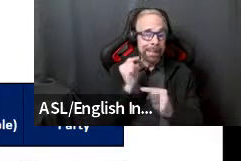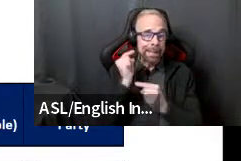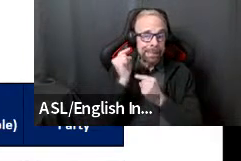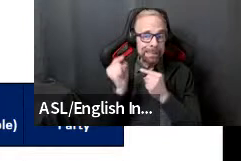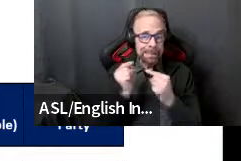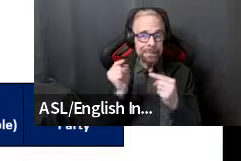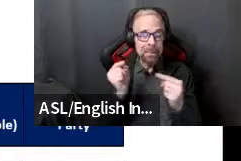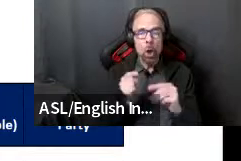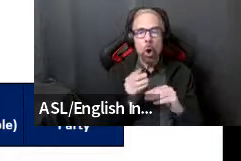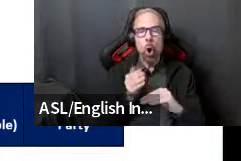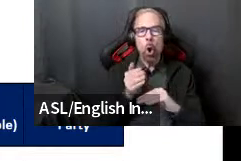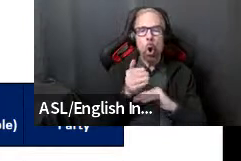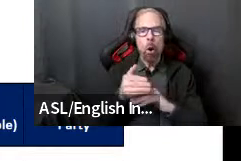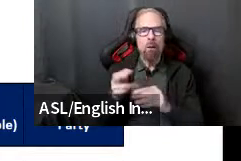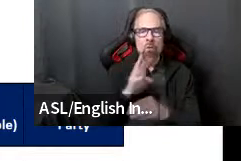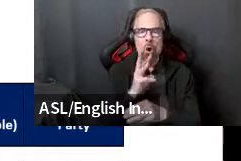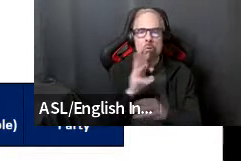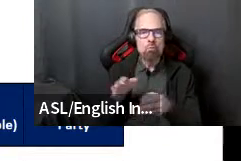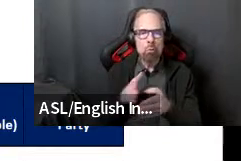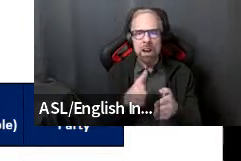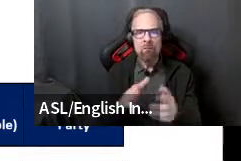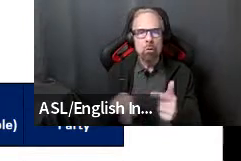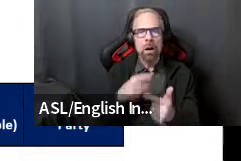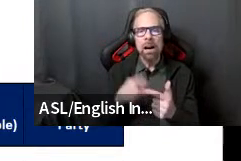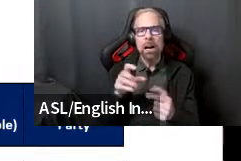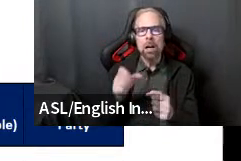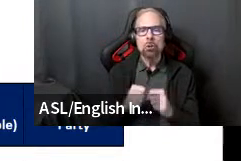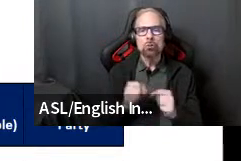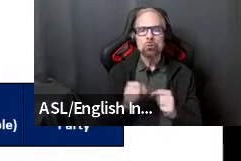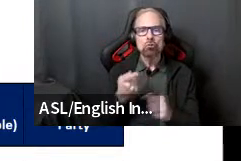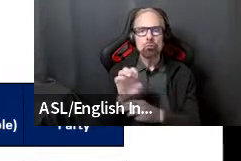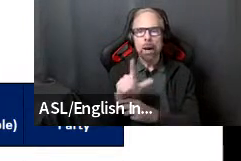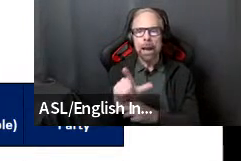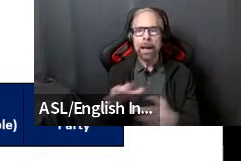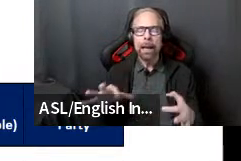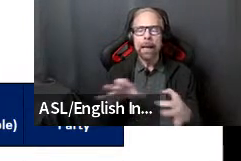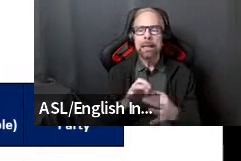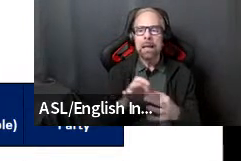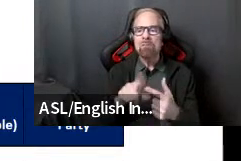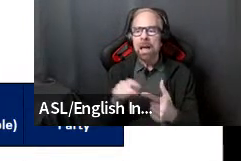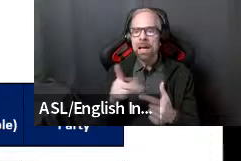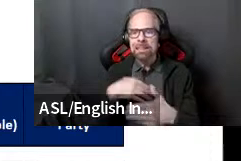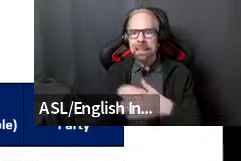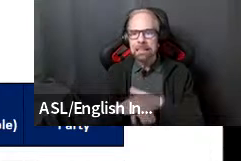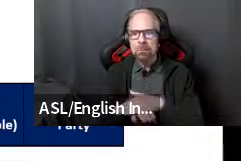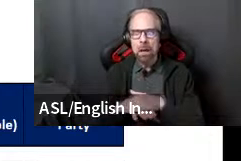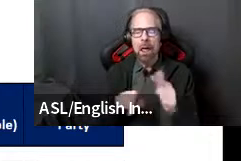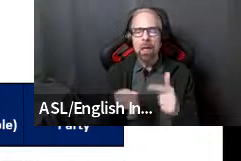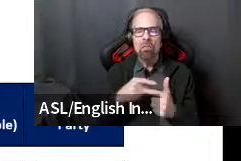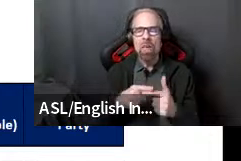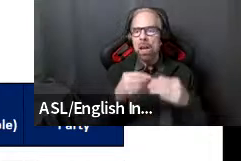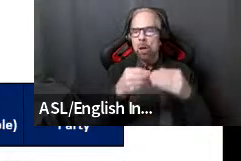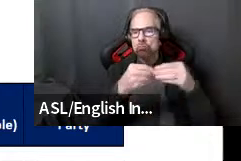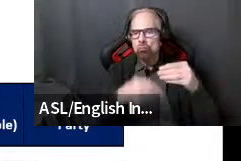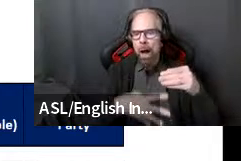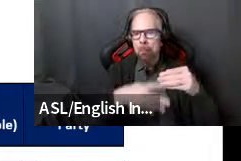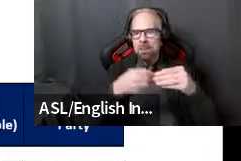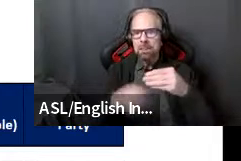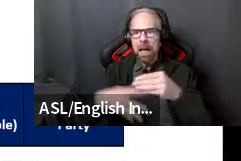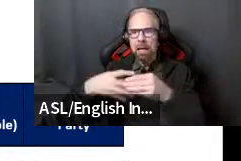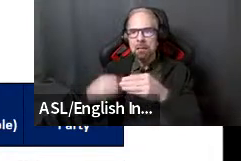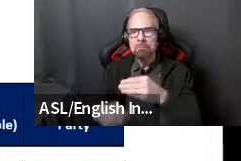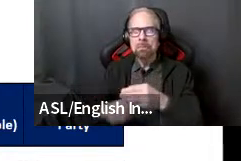over river trail connectivity and accessibility, you kind of broadly, and then there's sort of this drop down list of, you know, tight space